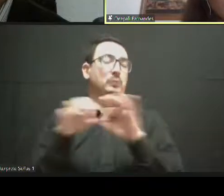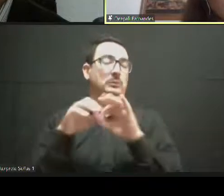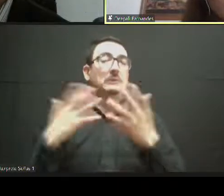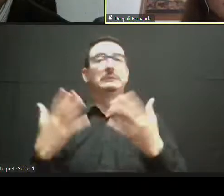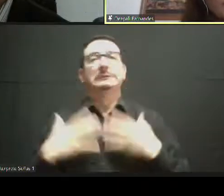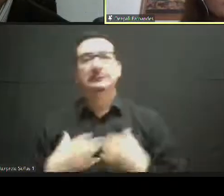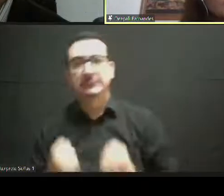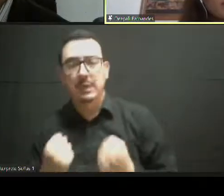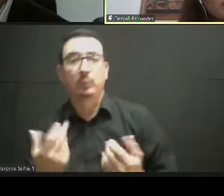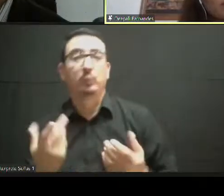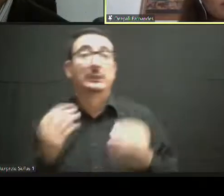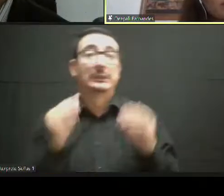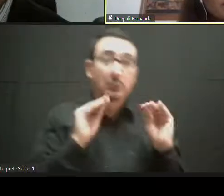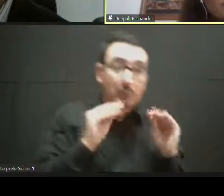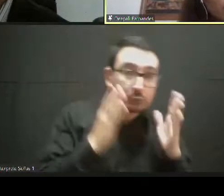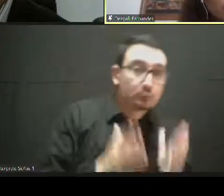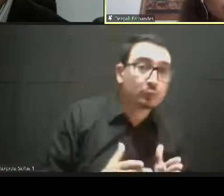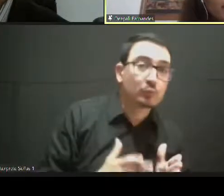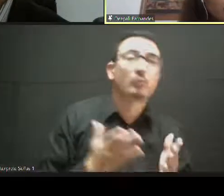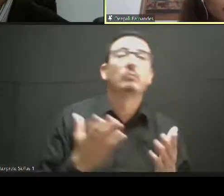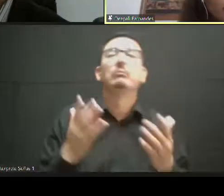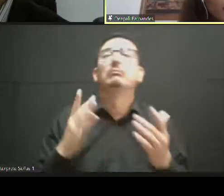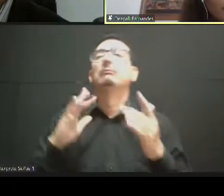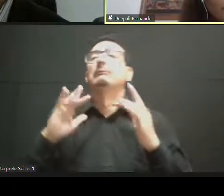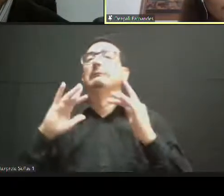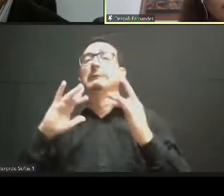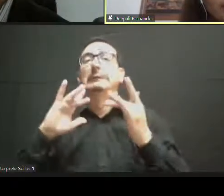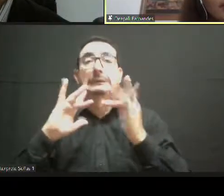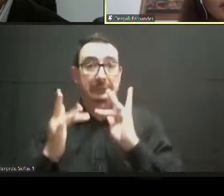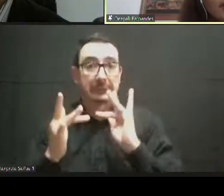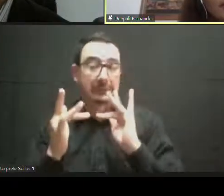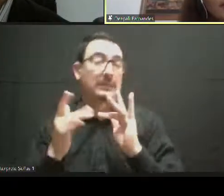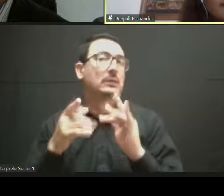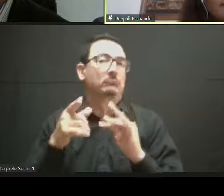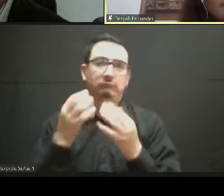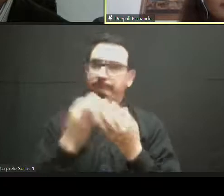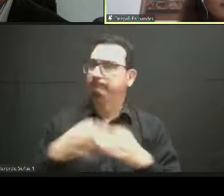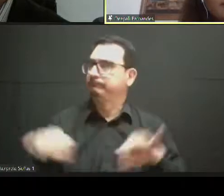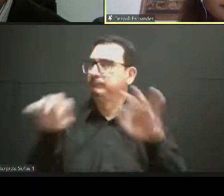Second thing that has also been mentioned is regional and global supply chains.